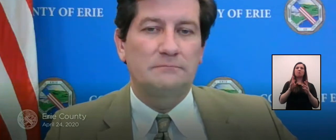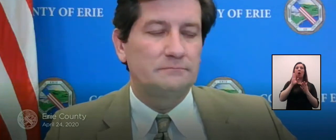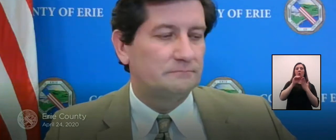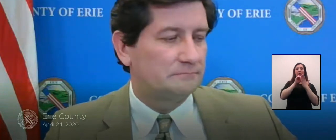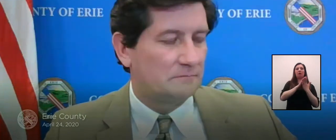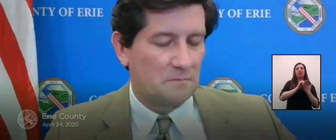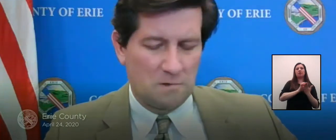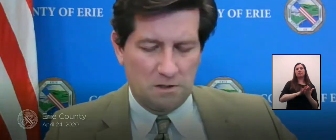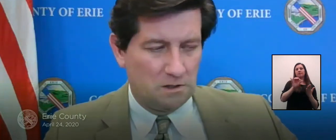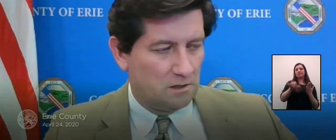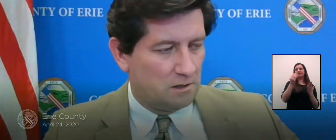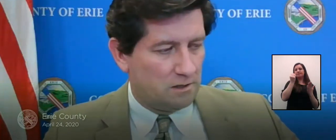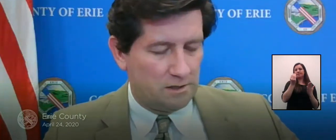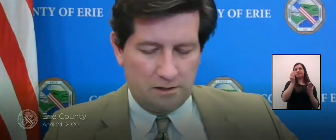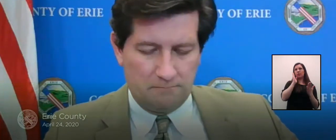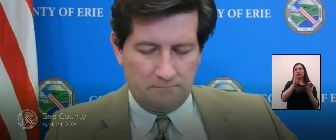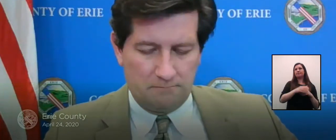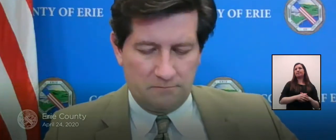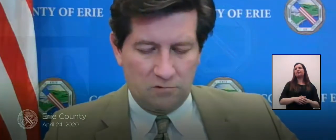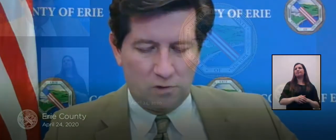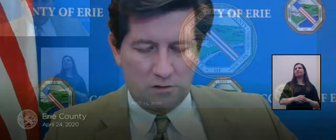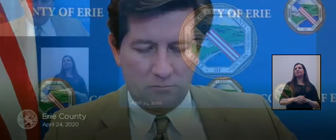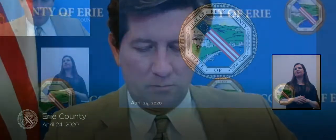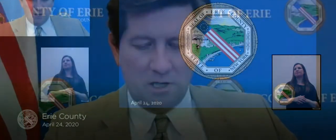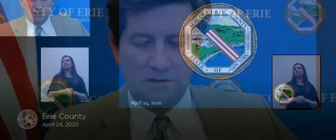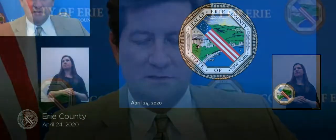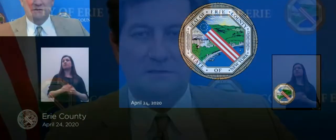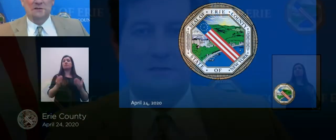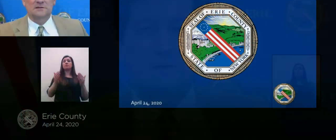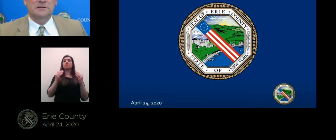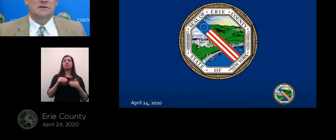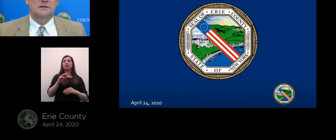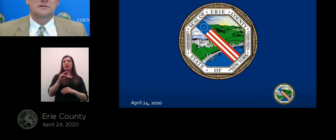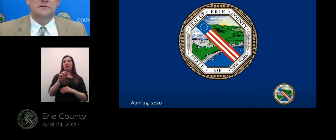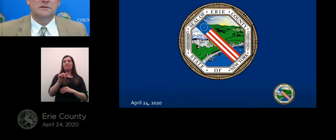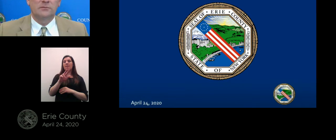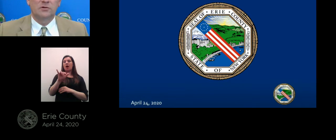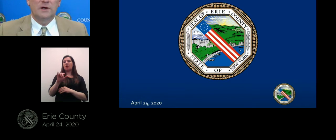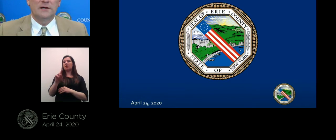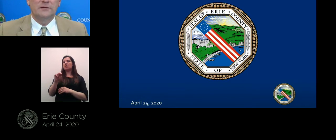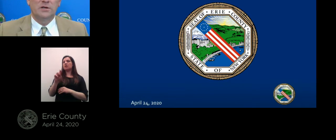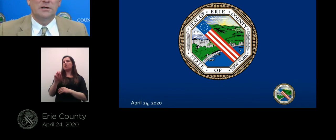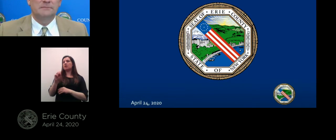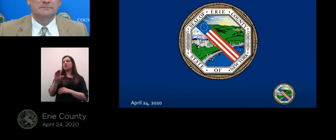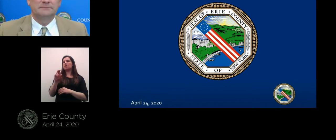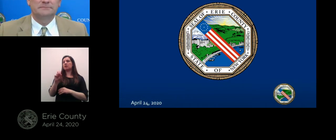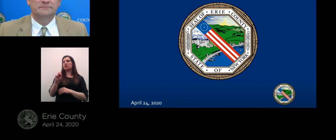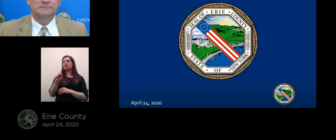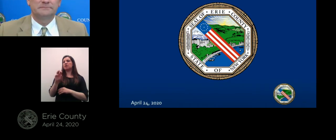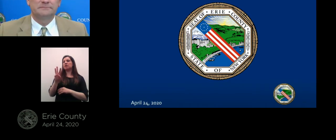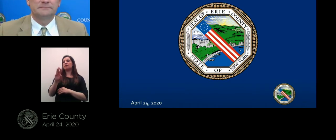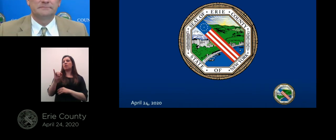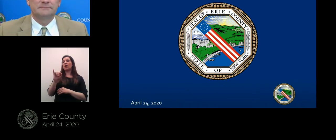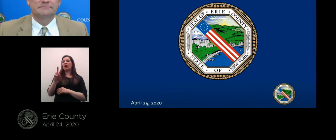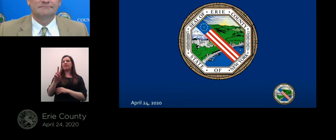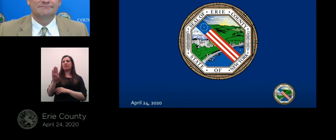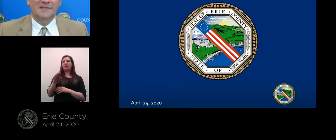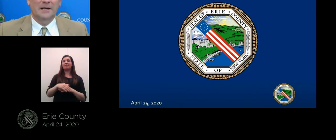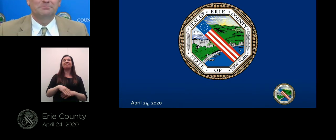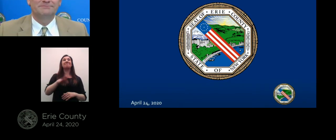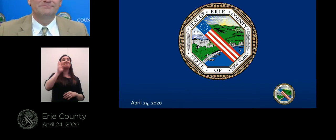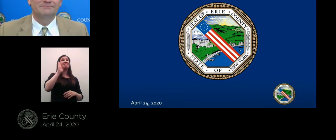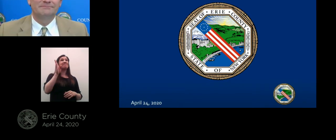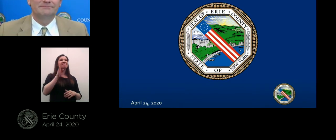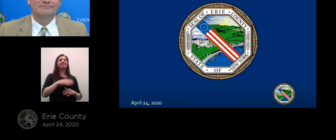that. Okay, thank you. You're welcome. Marley Tuskus, WIVB. Yes, hi, County Executive.